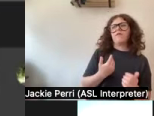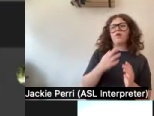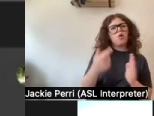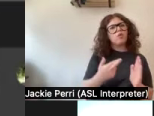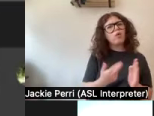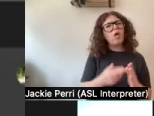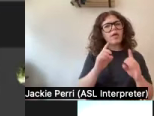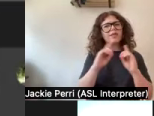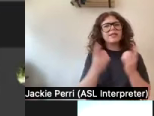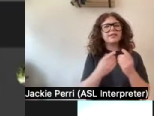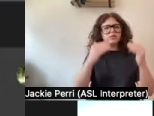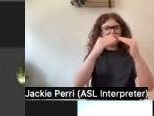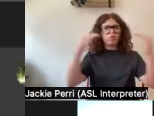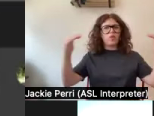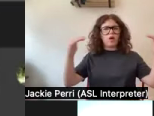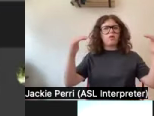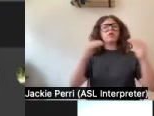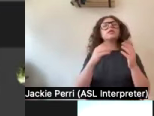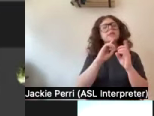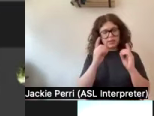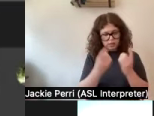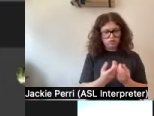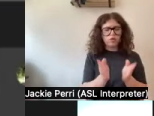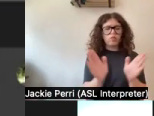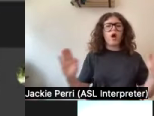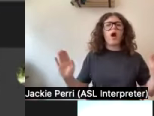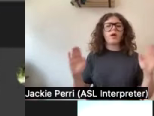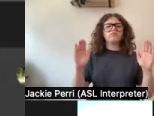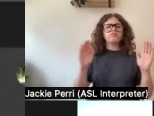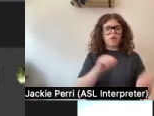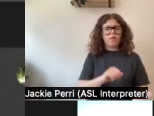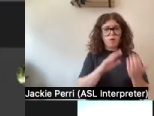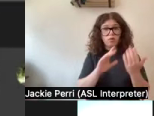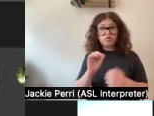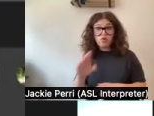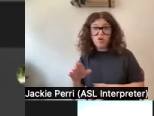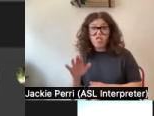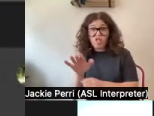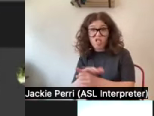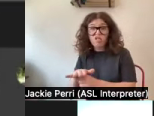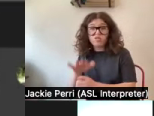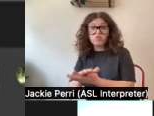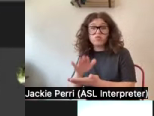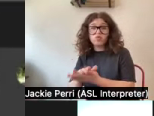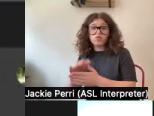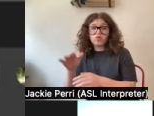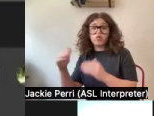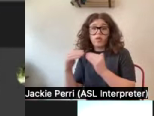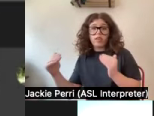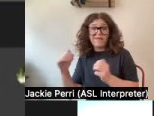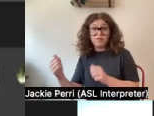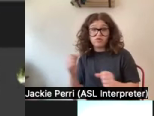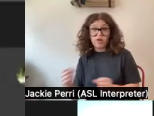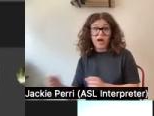approach or at the local school level strategy. But I'm going to pause it. I'm going to stop now to see